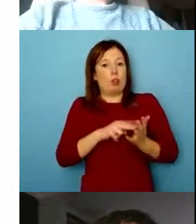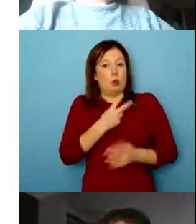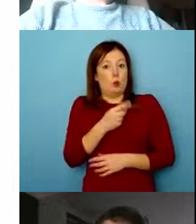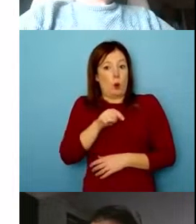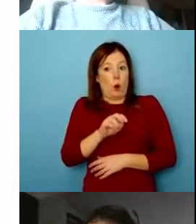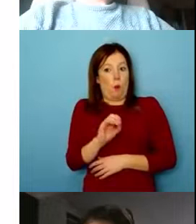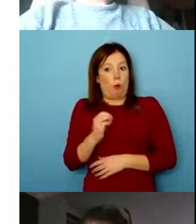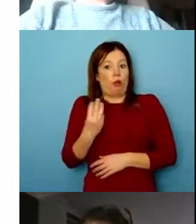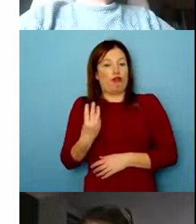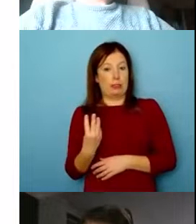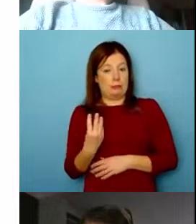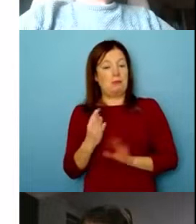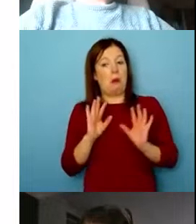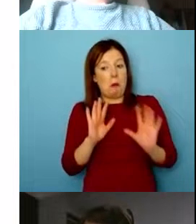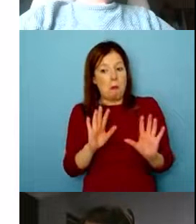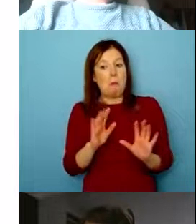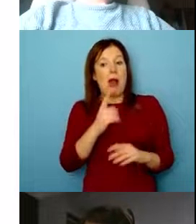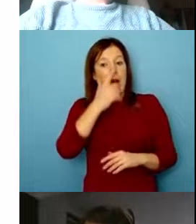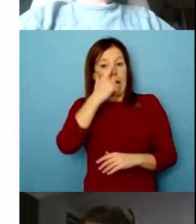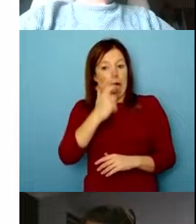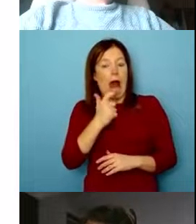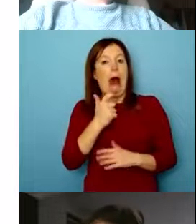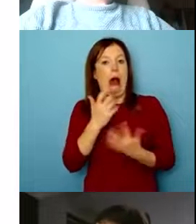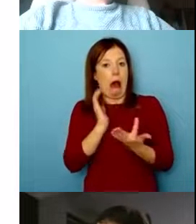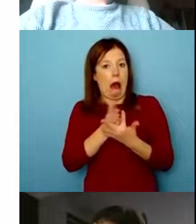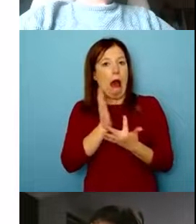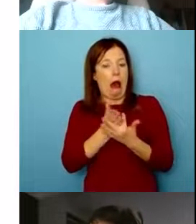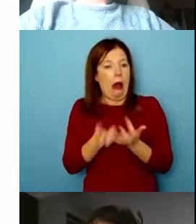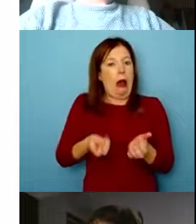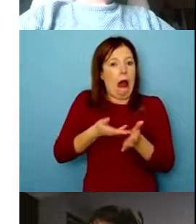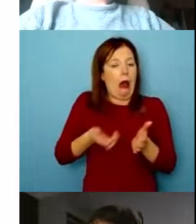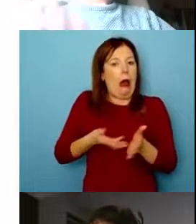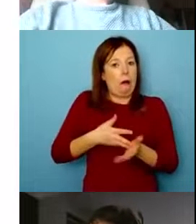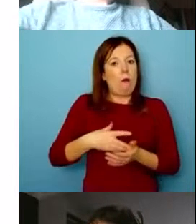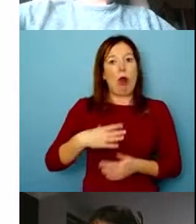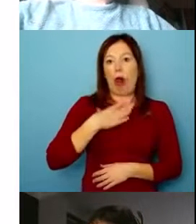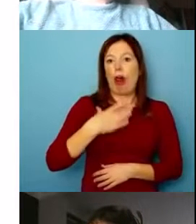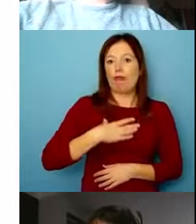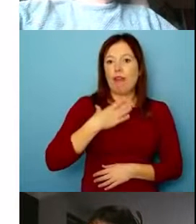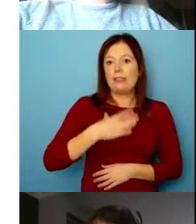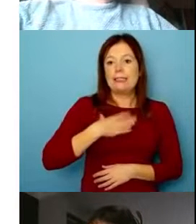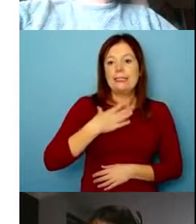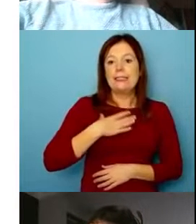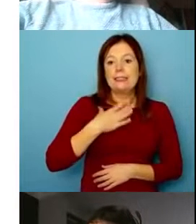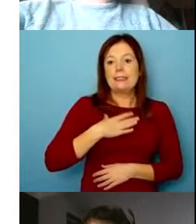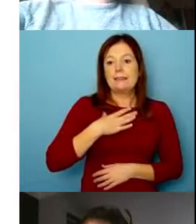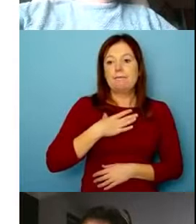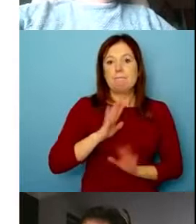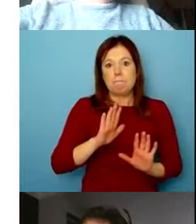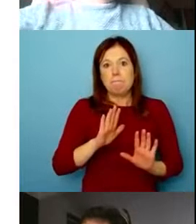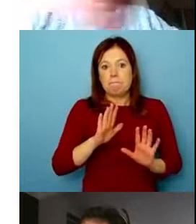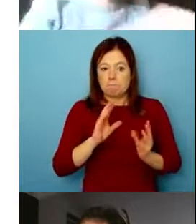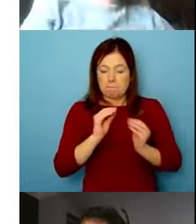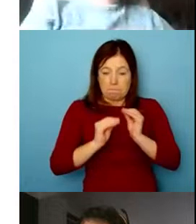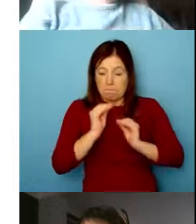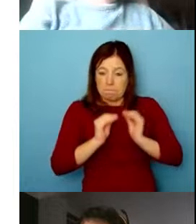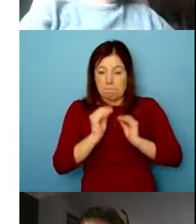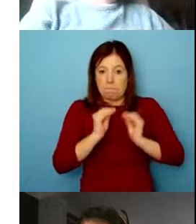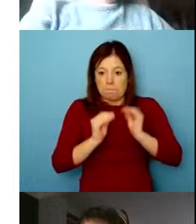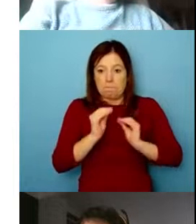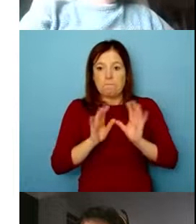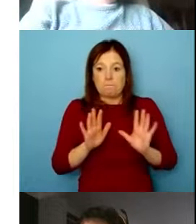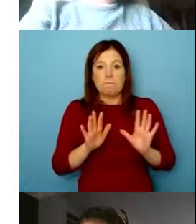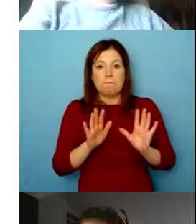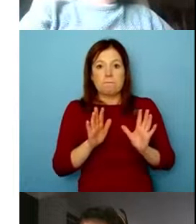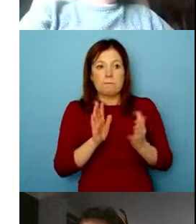of can realize quite a lot of accessibility features already with some imagination and some effort. We've seen the Freeview